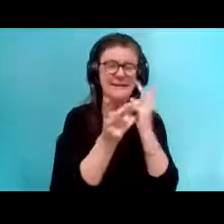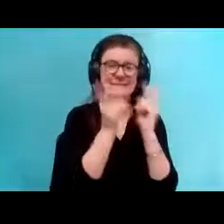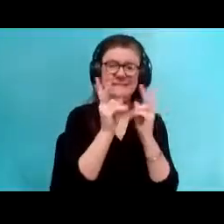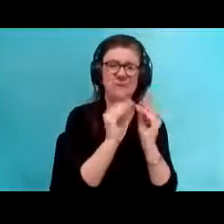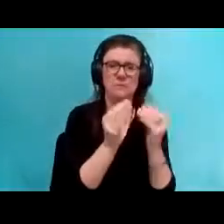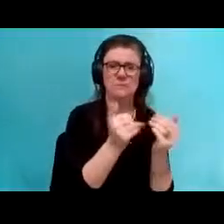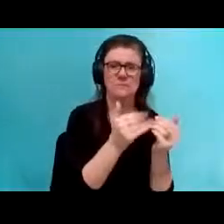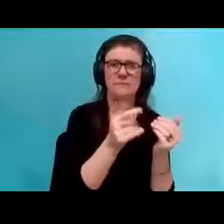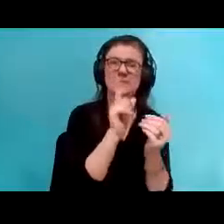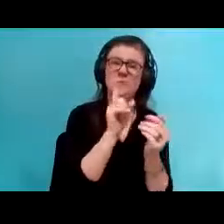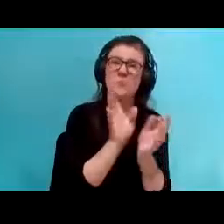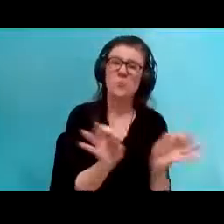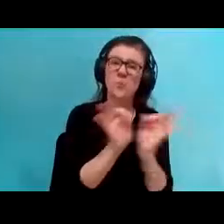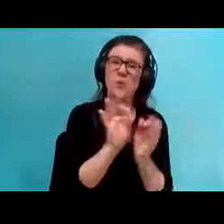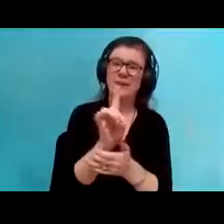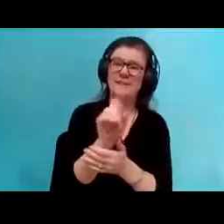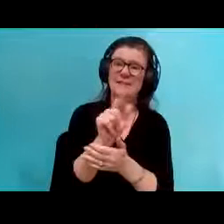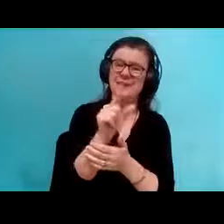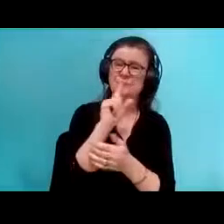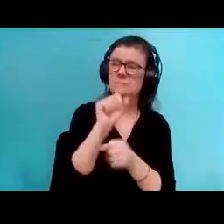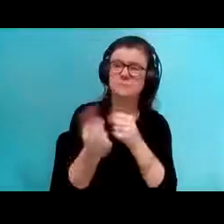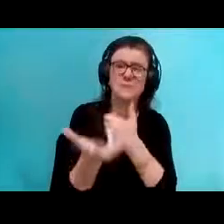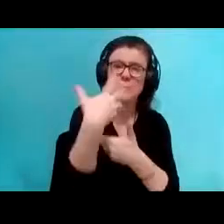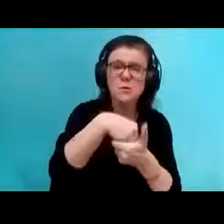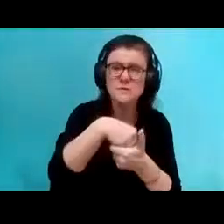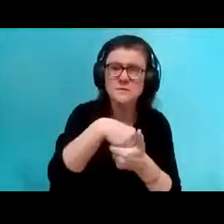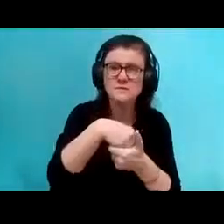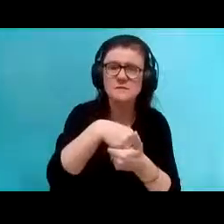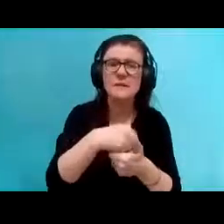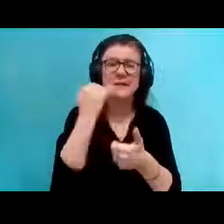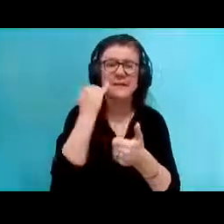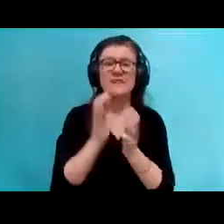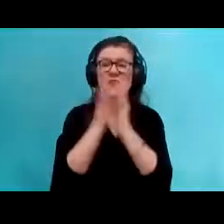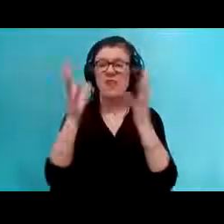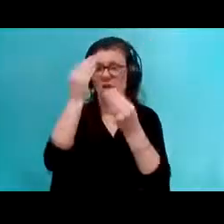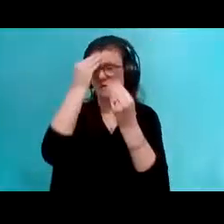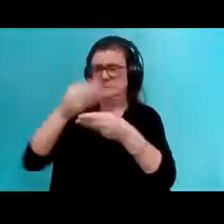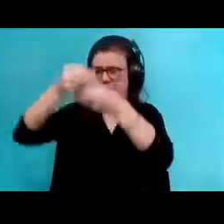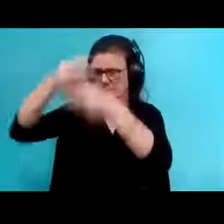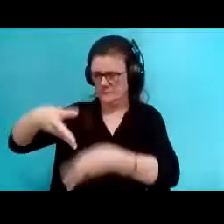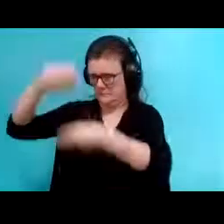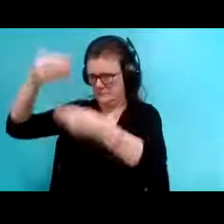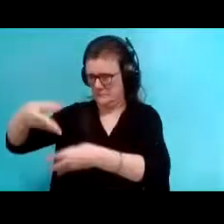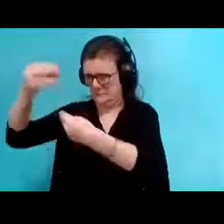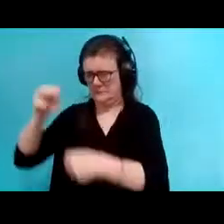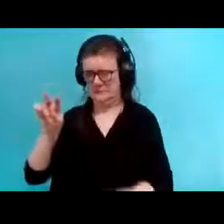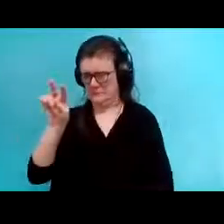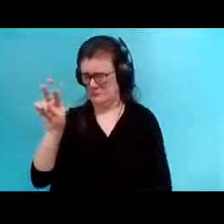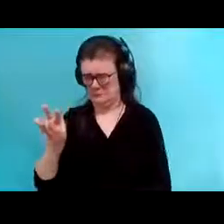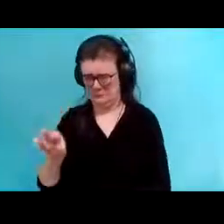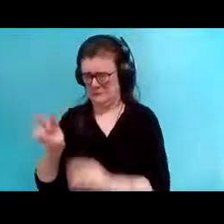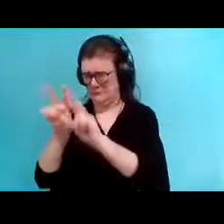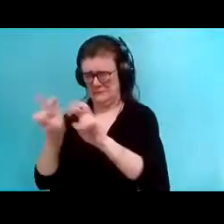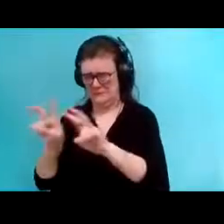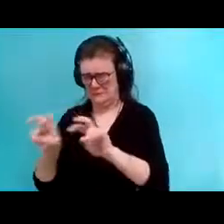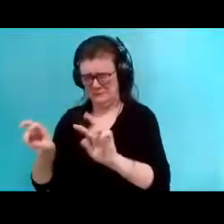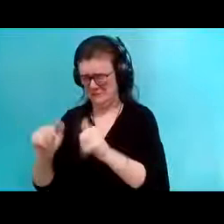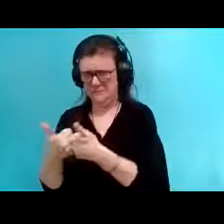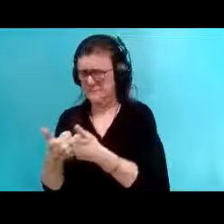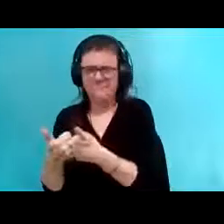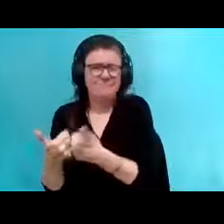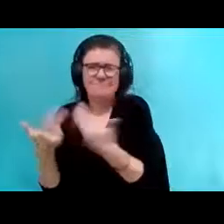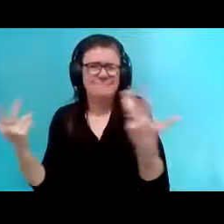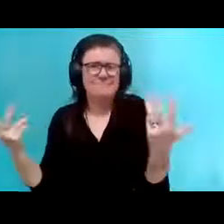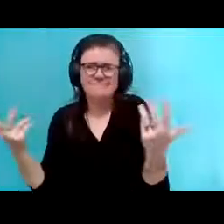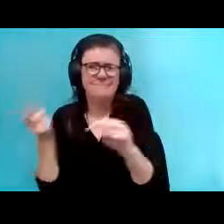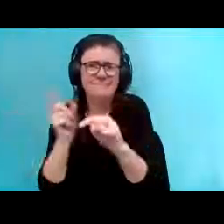especially key when ensuring data is inclusive, as otherwise these large amounts of disaggregated data can make it difficult for those analyzing the data to effectively